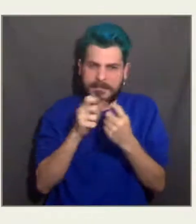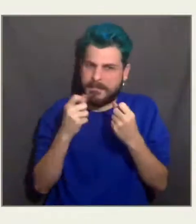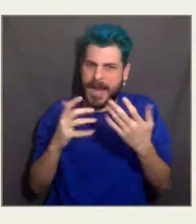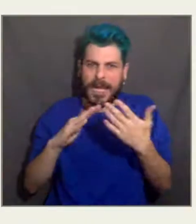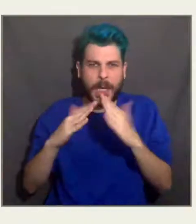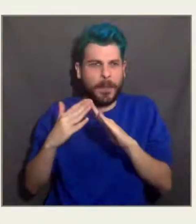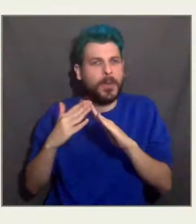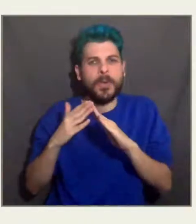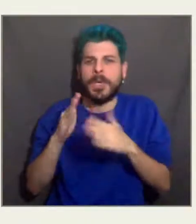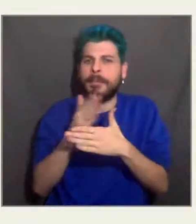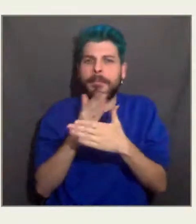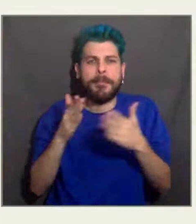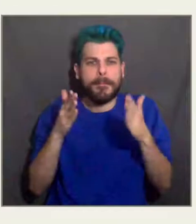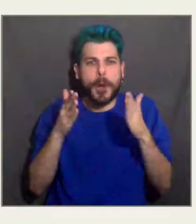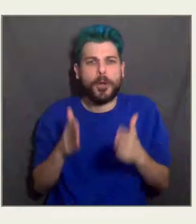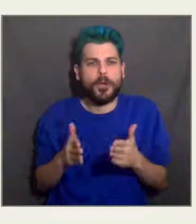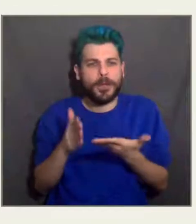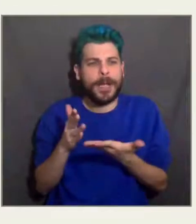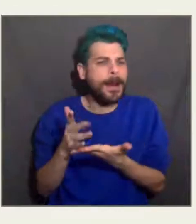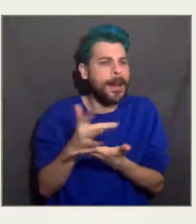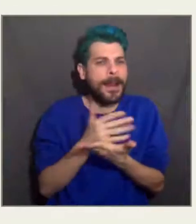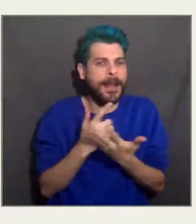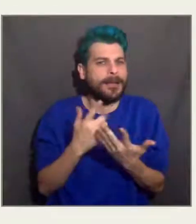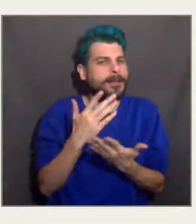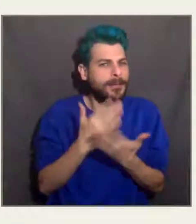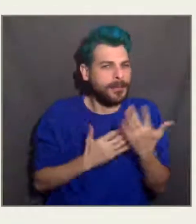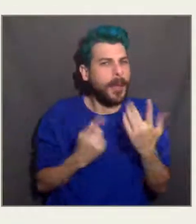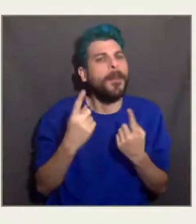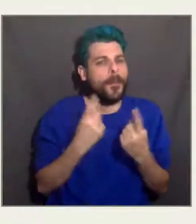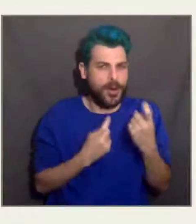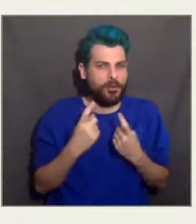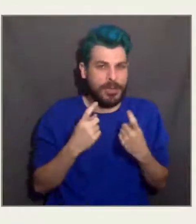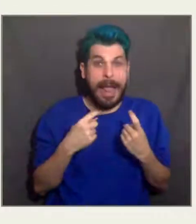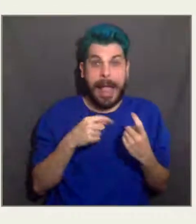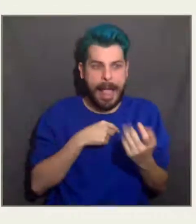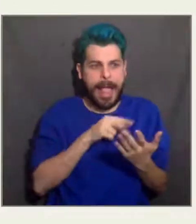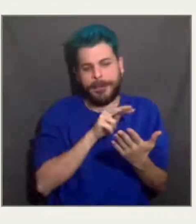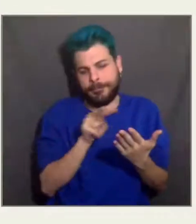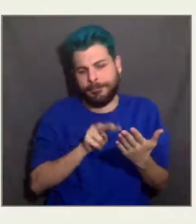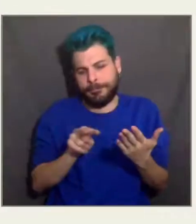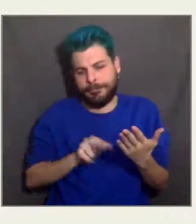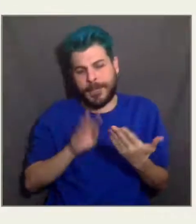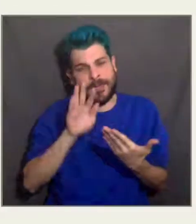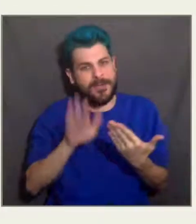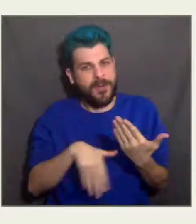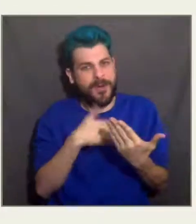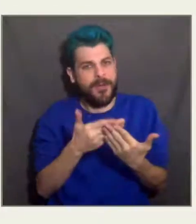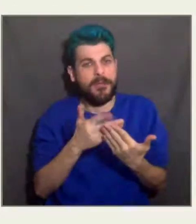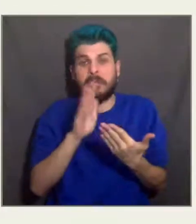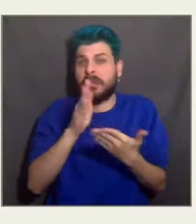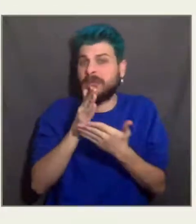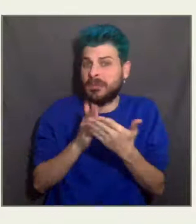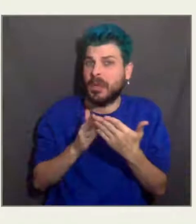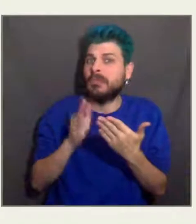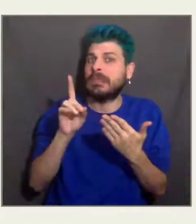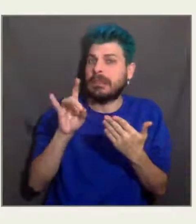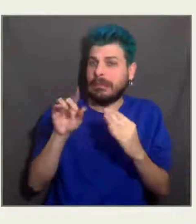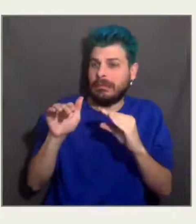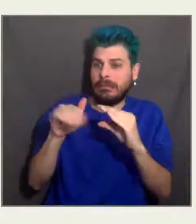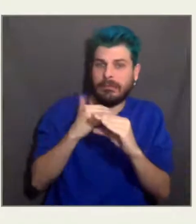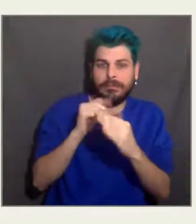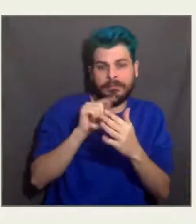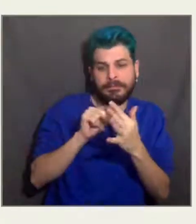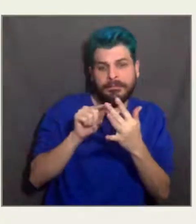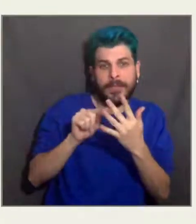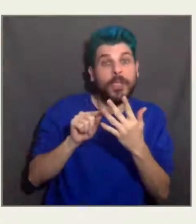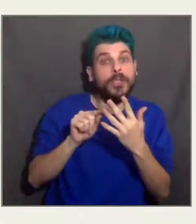to ask President Peterson. And I also went through all of the questions that were submitted in advance of this gathering. So topics like those will